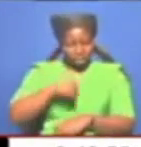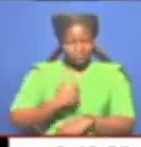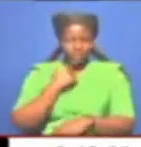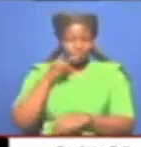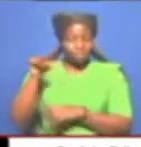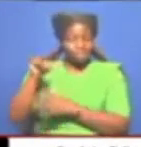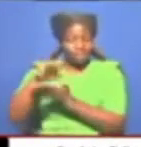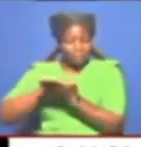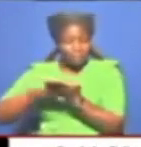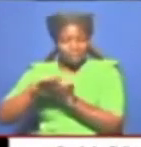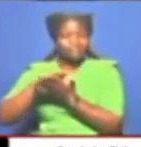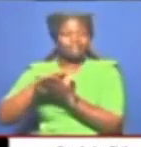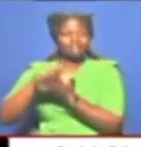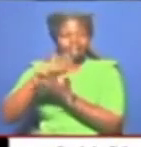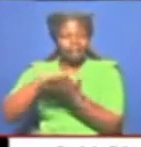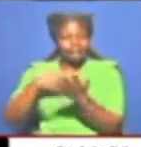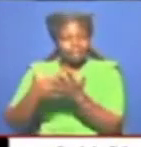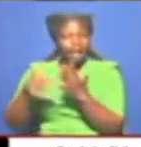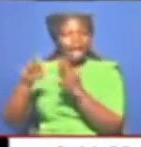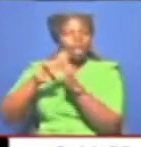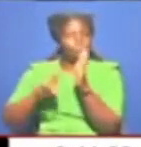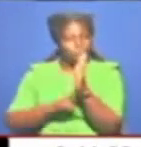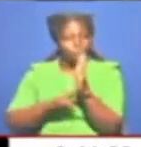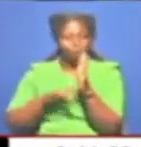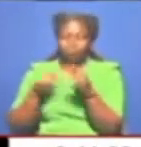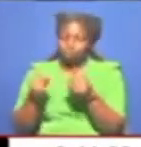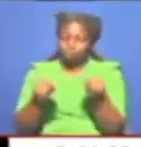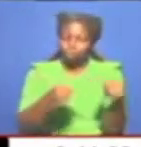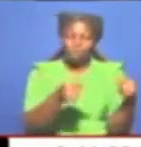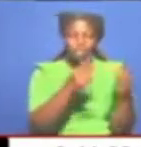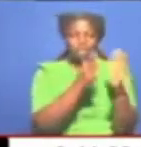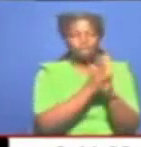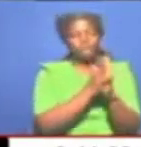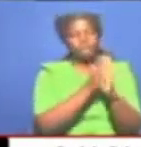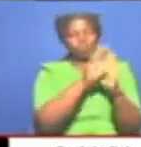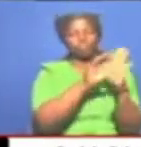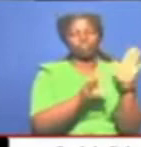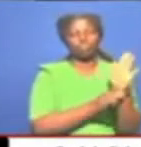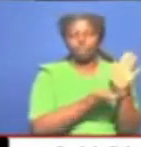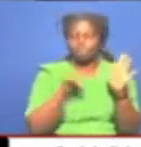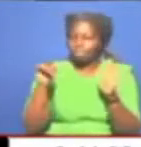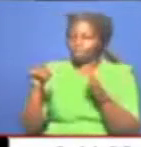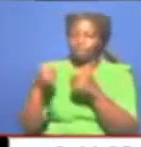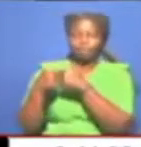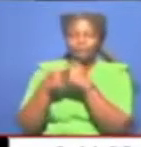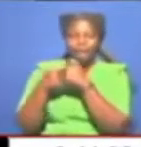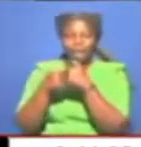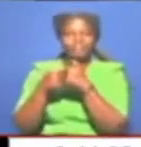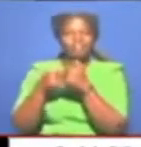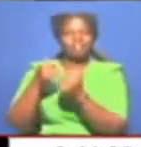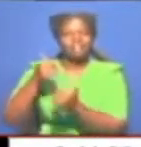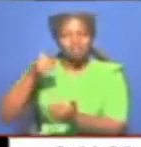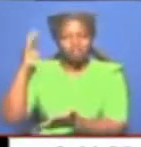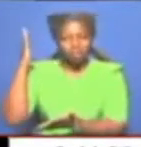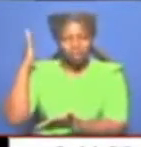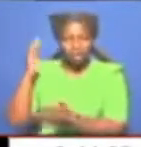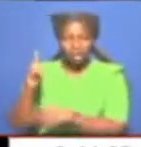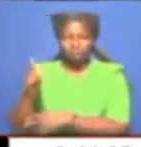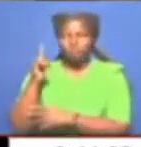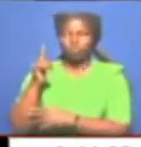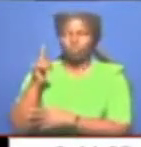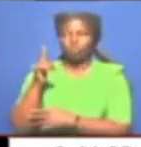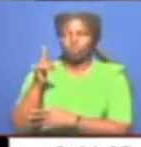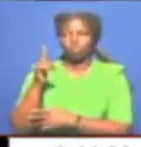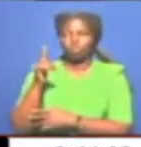conflict with this constitution. That basic structure doctrine challenges the legality and validity of Article 1, Clause